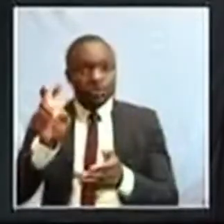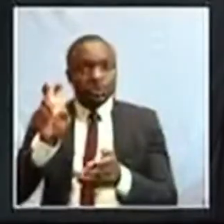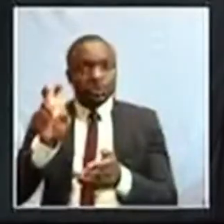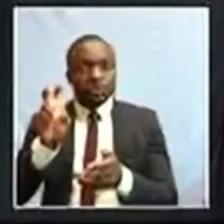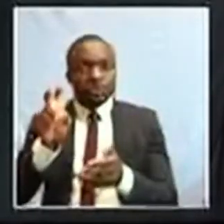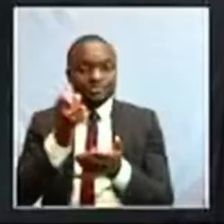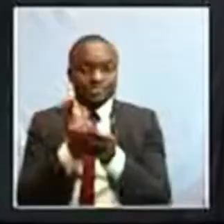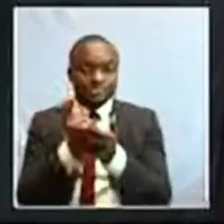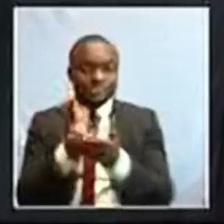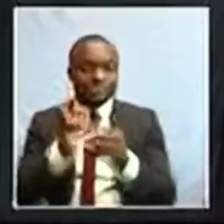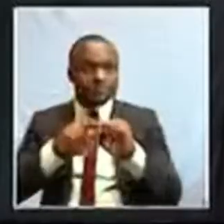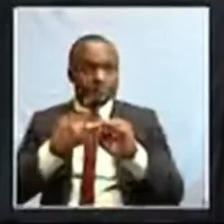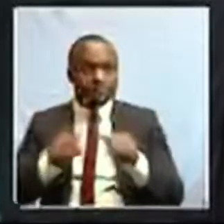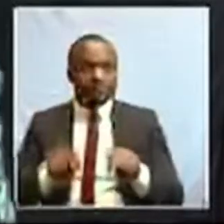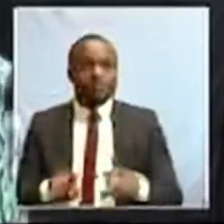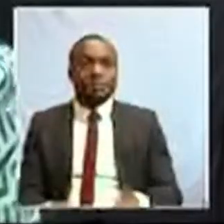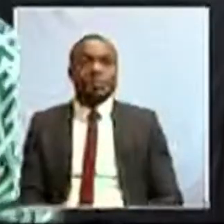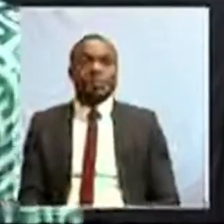Chair.